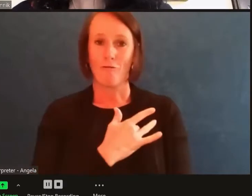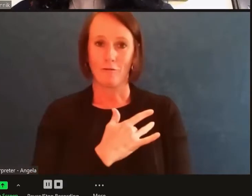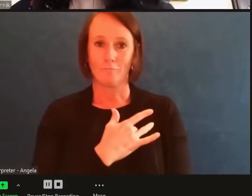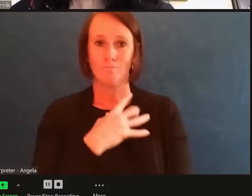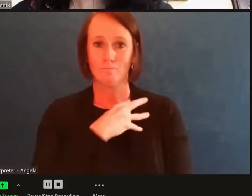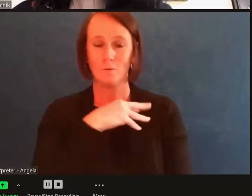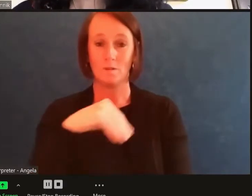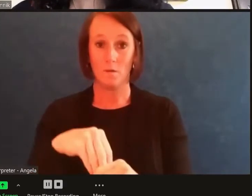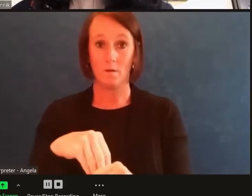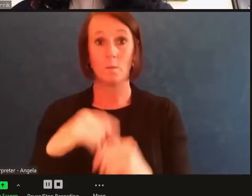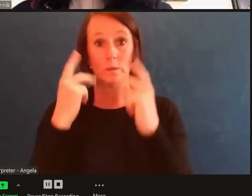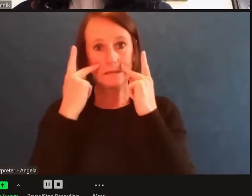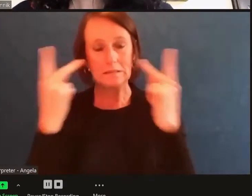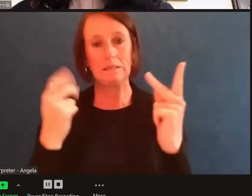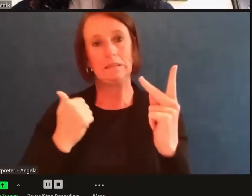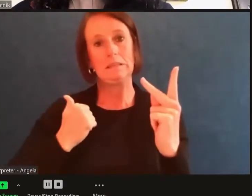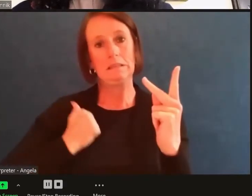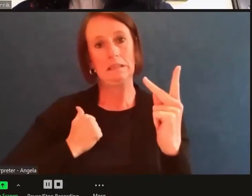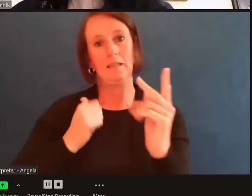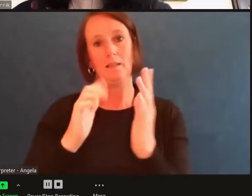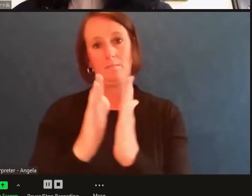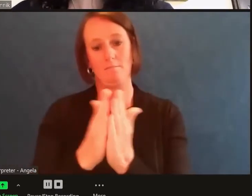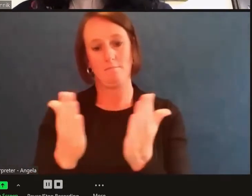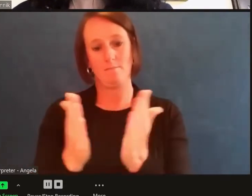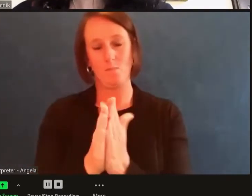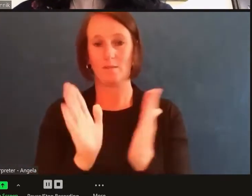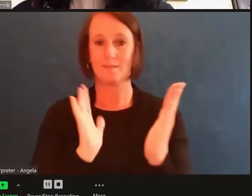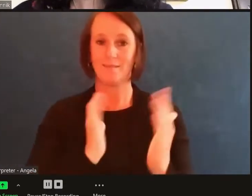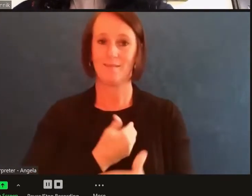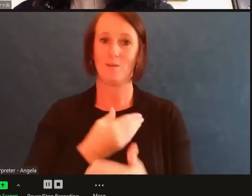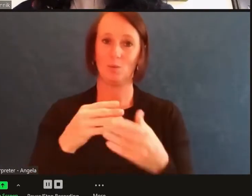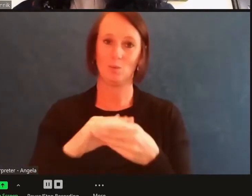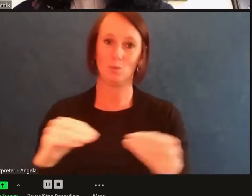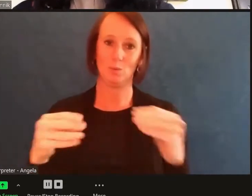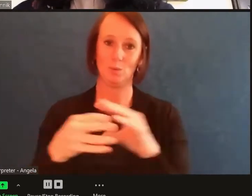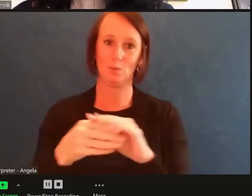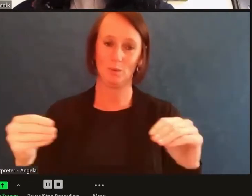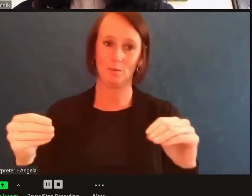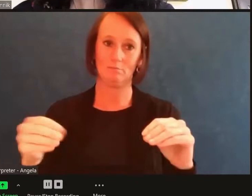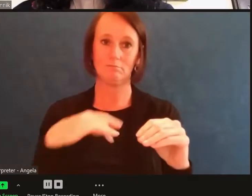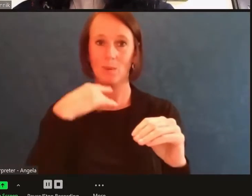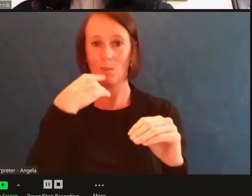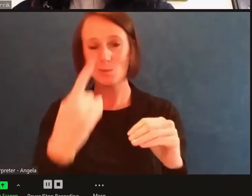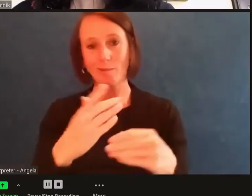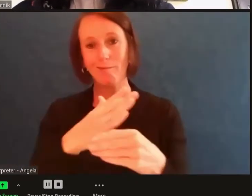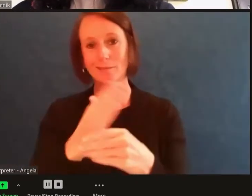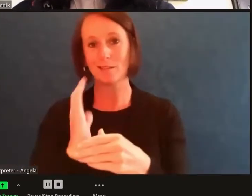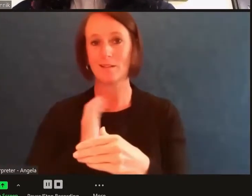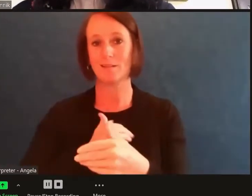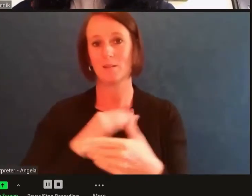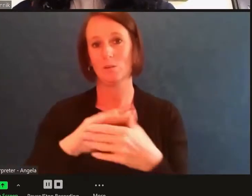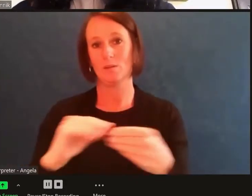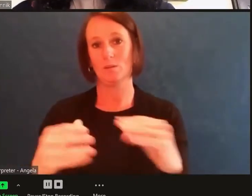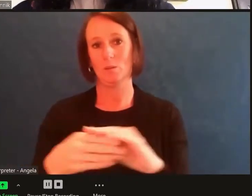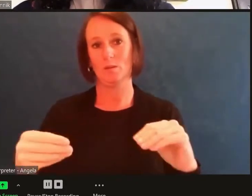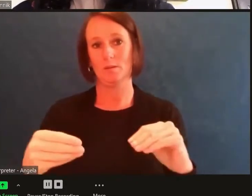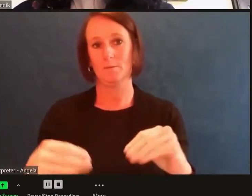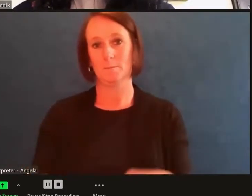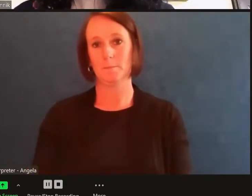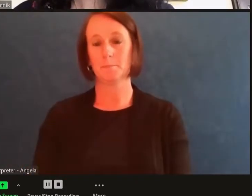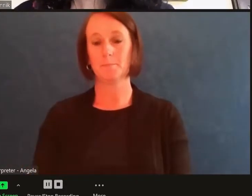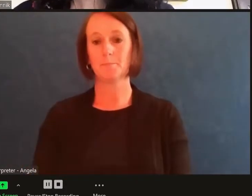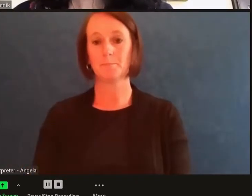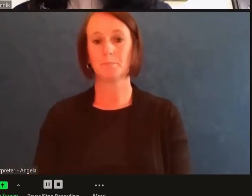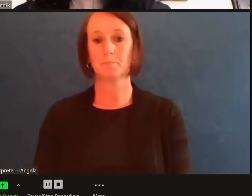Canadian books because these are our stories. Mm-hmm. We need to tell our stories. I was also quite clear